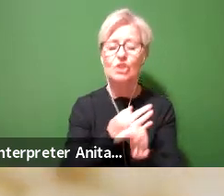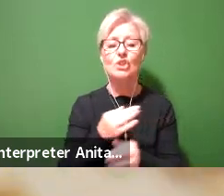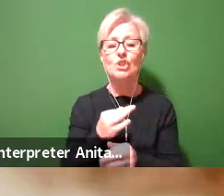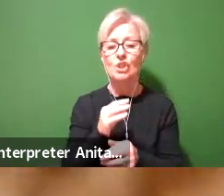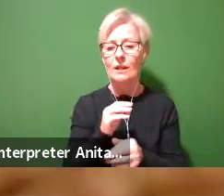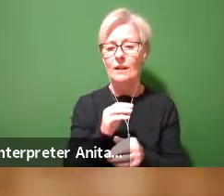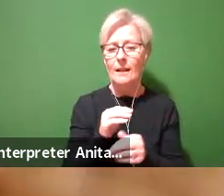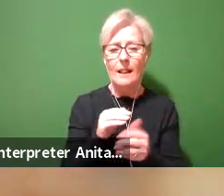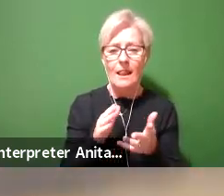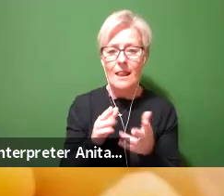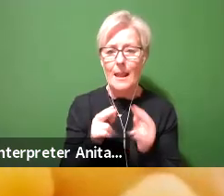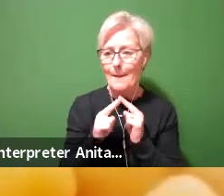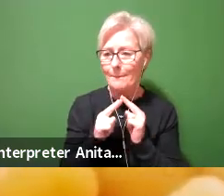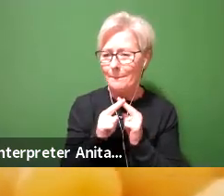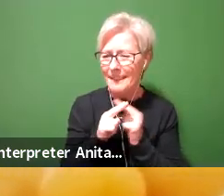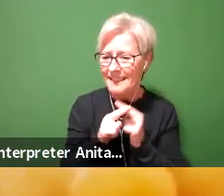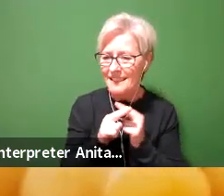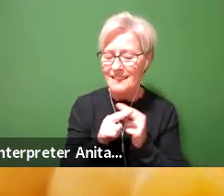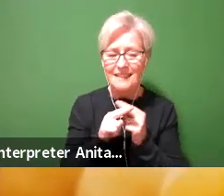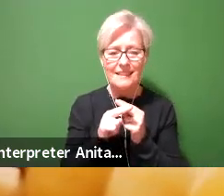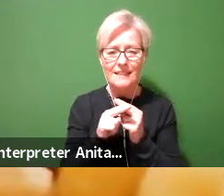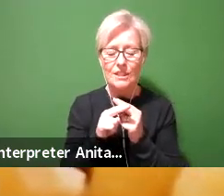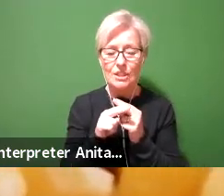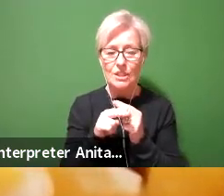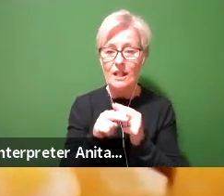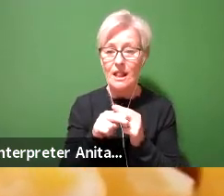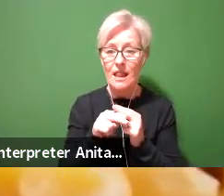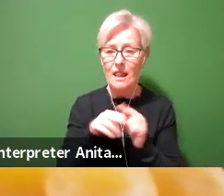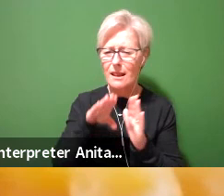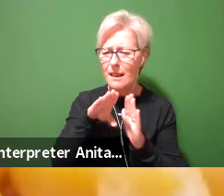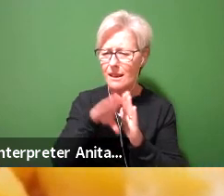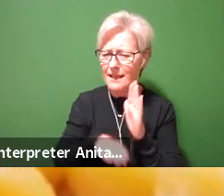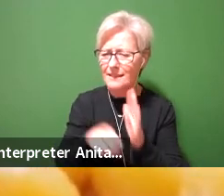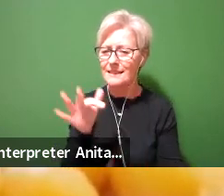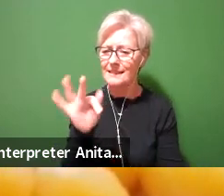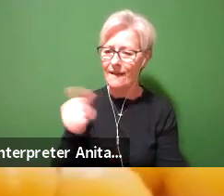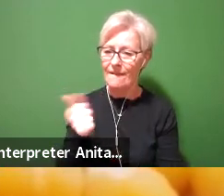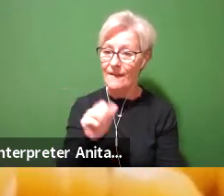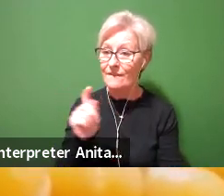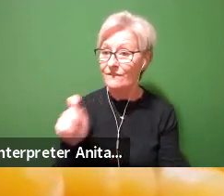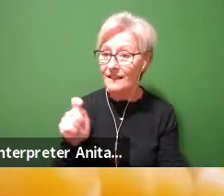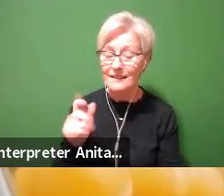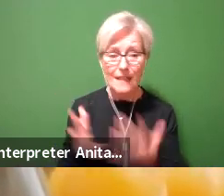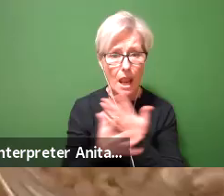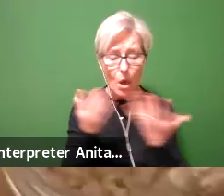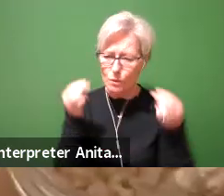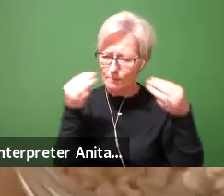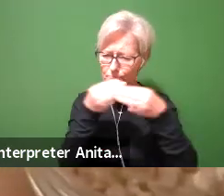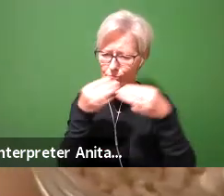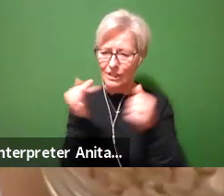meat, low-fat dairy, and less saturated fats in general. Lots of protection for your heart